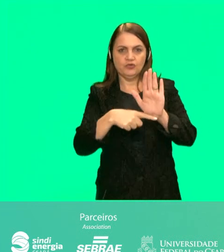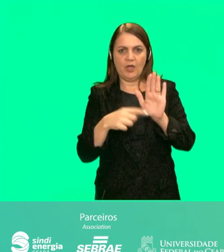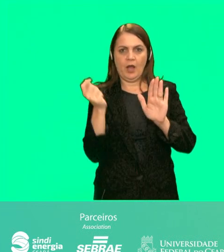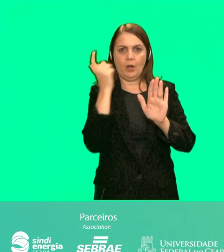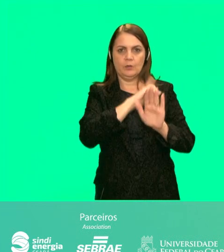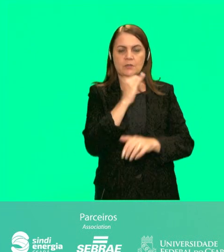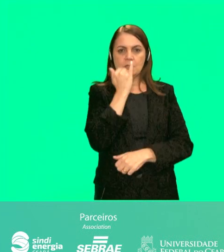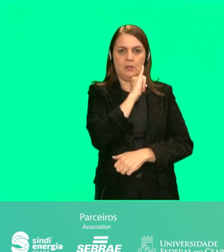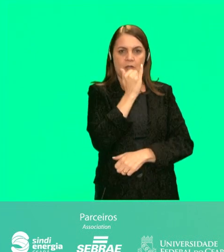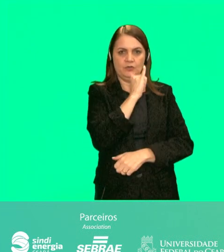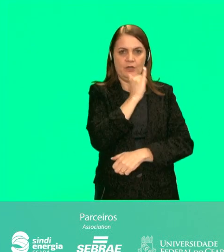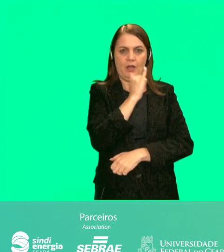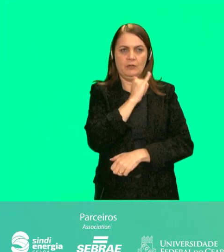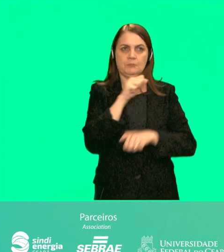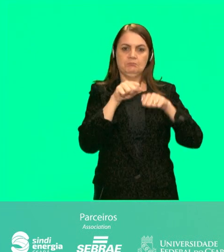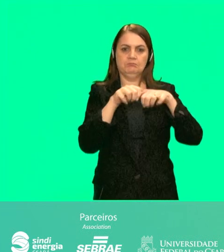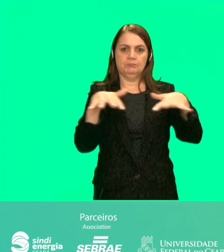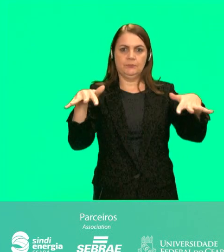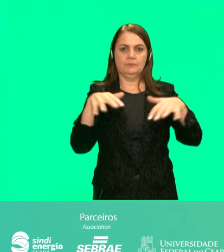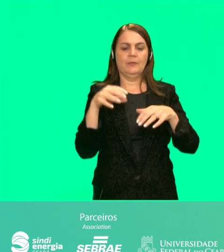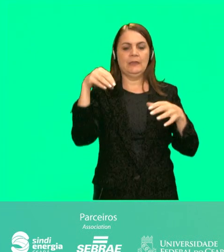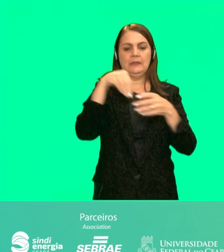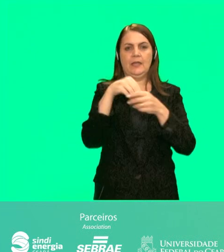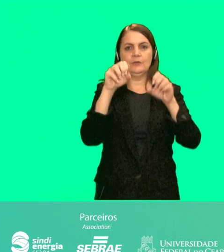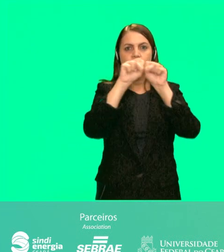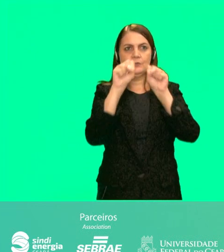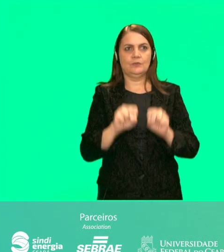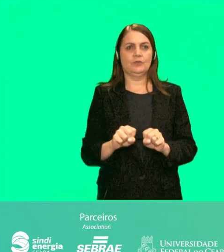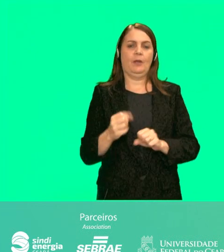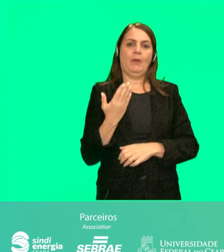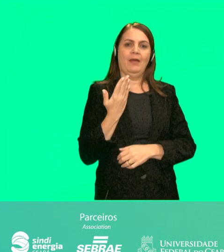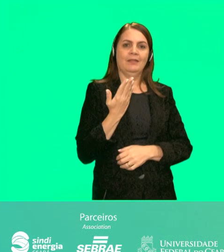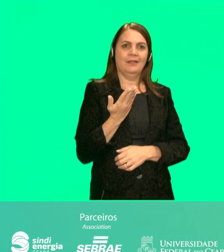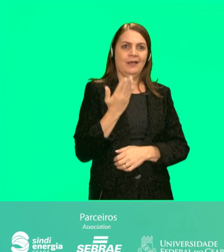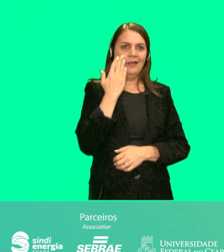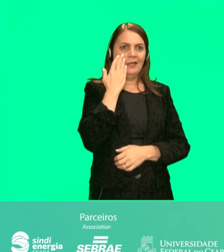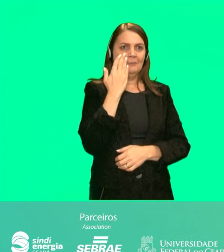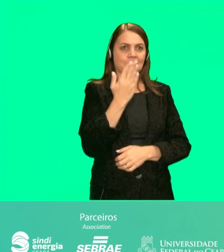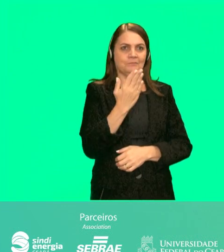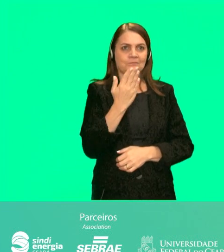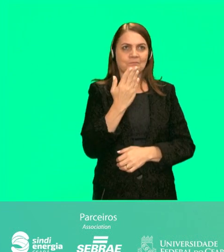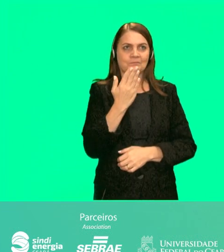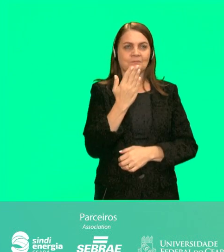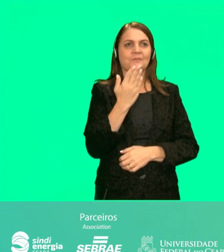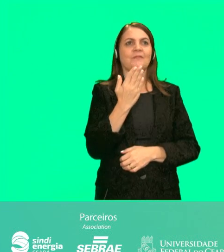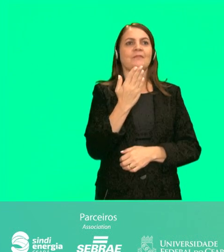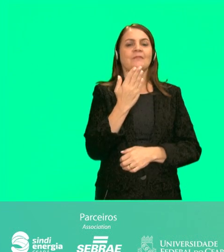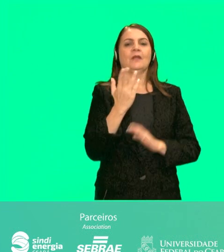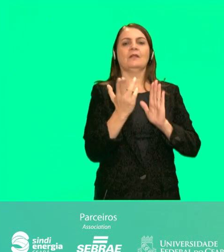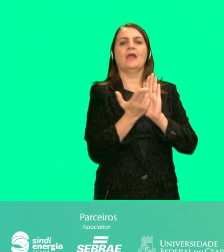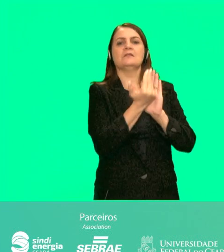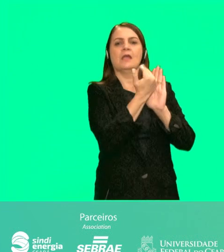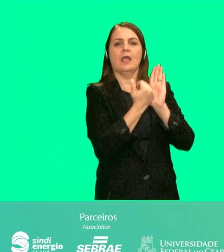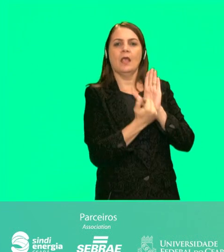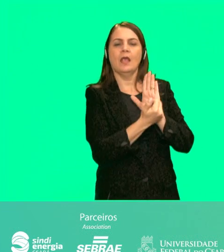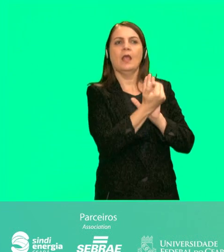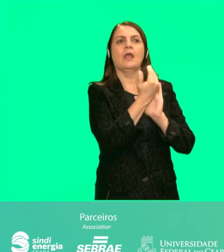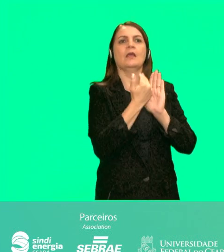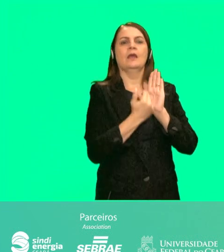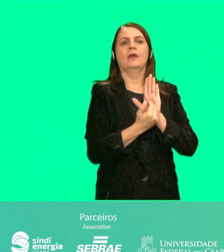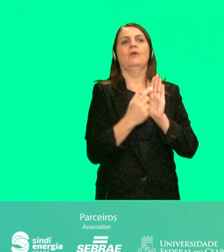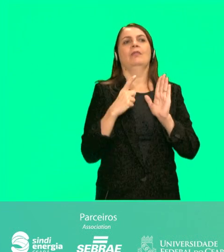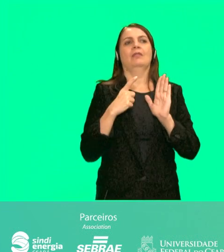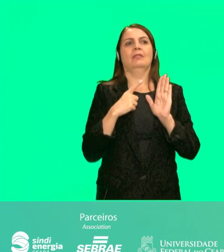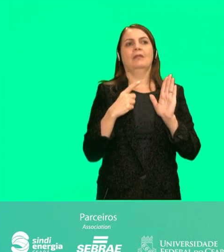helping the electrons to be transmitted within the